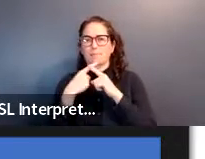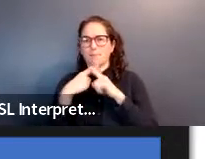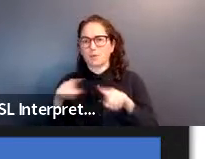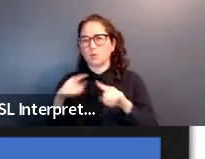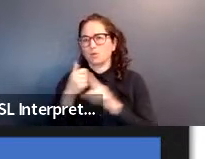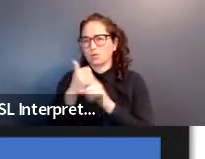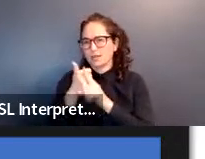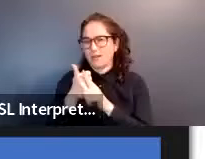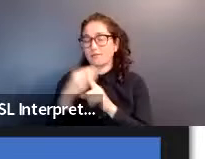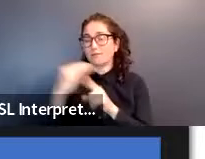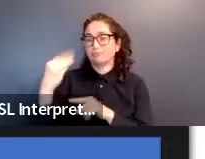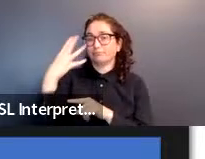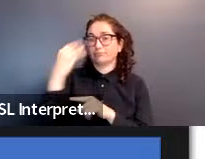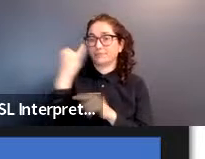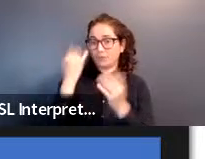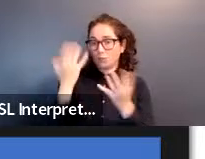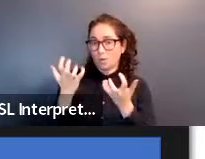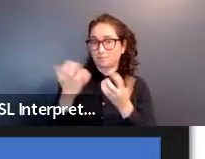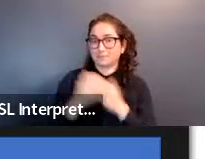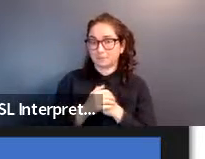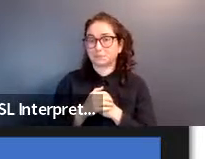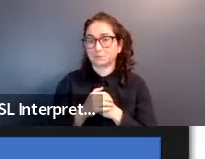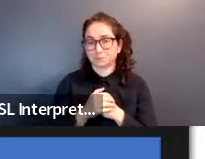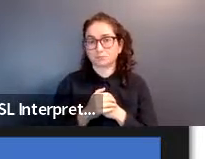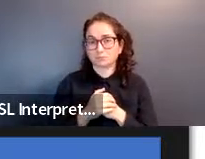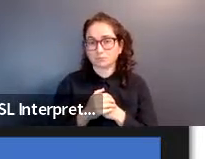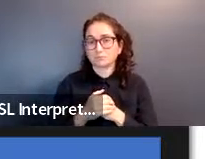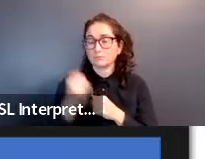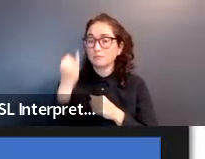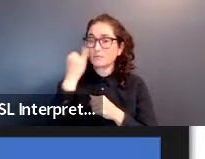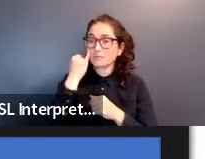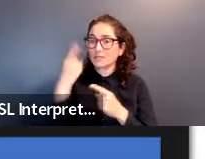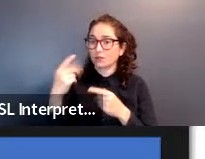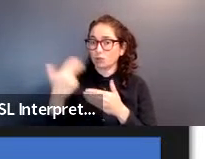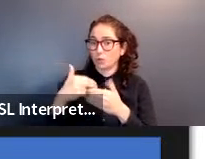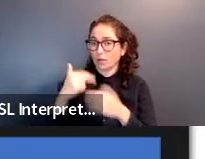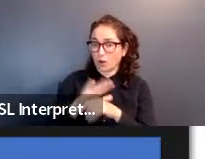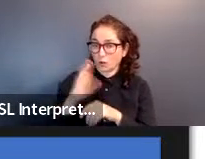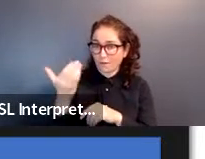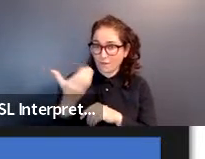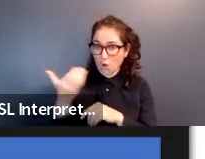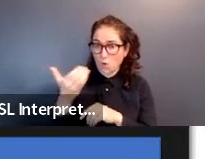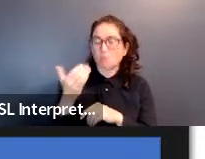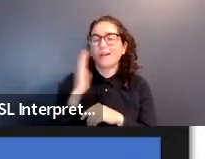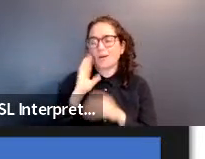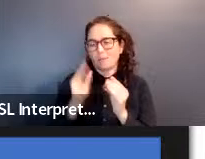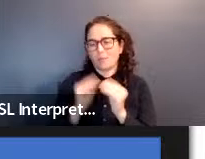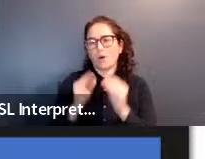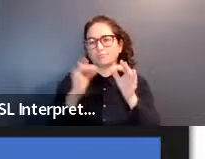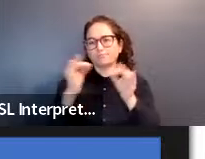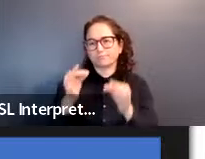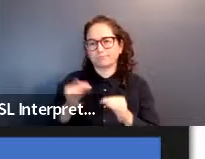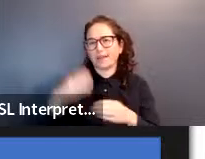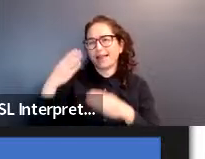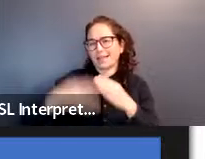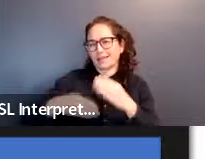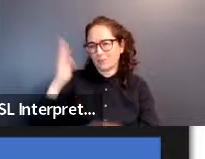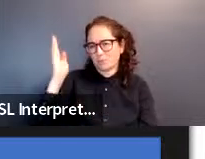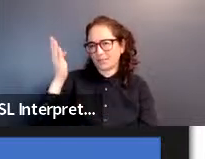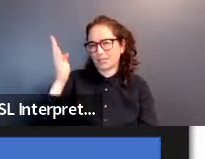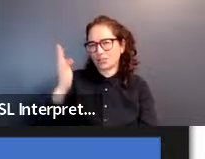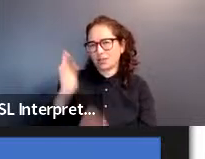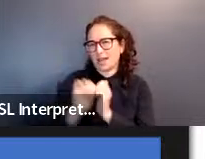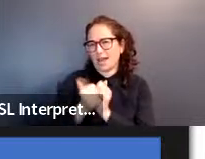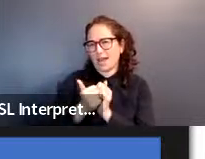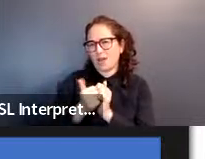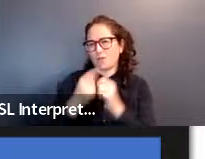your camera if you would like. If you're joining us by phone, I will give further instructions at the end of the presentation on how